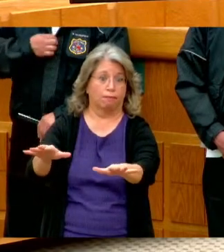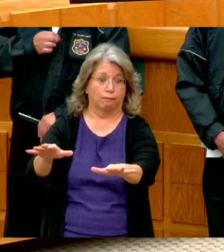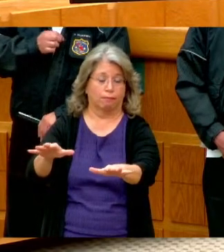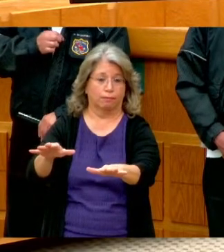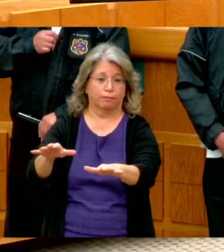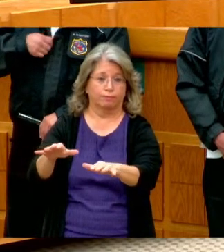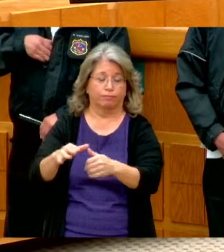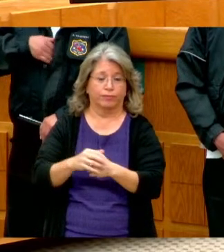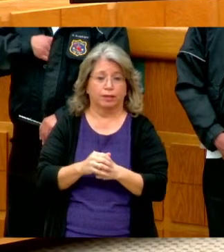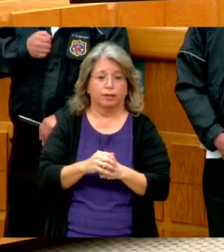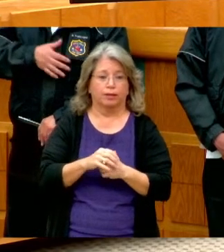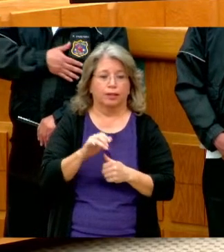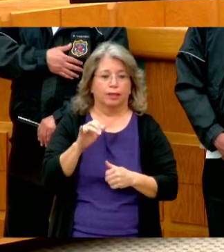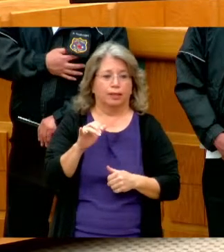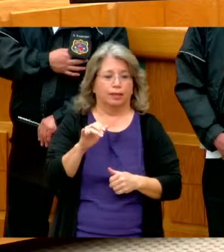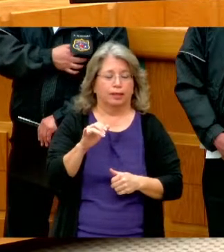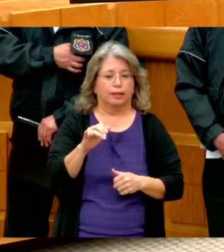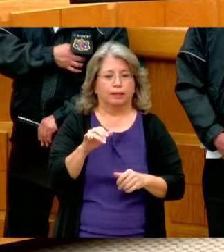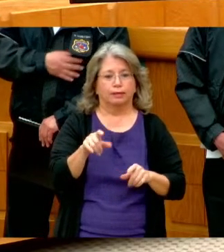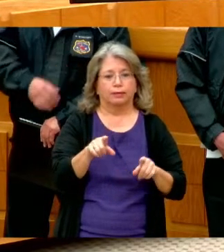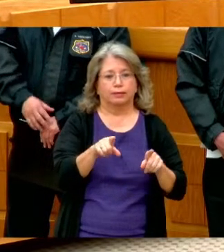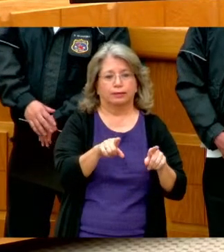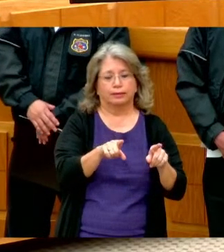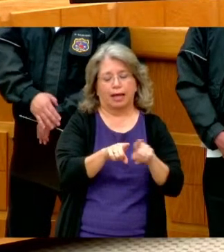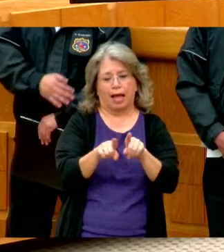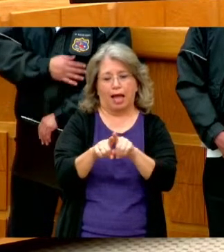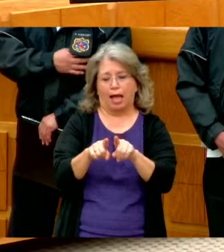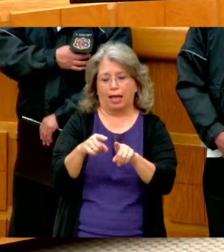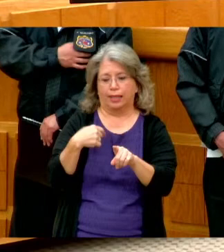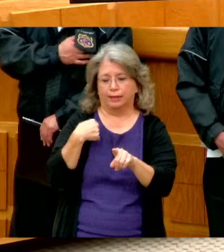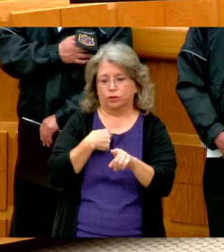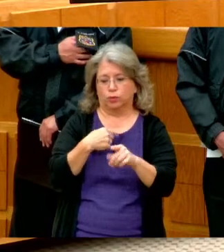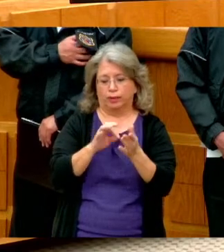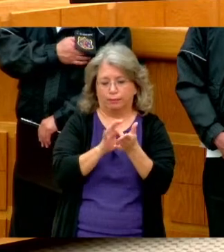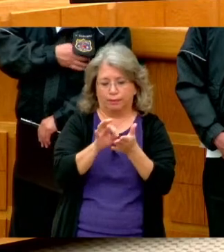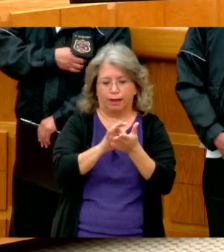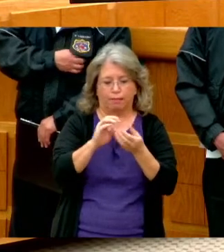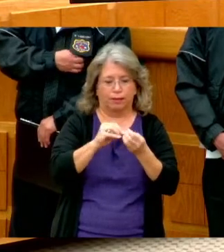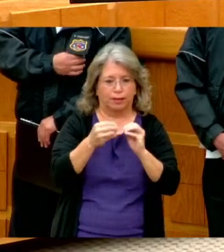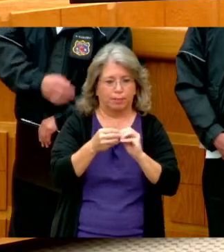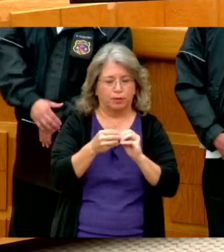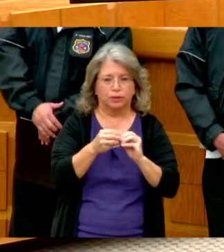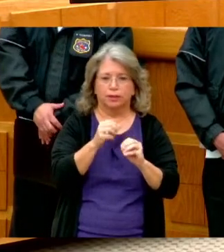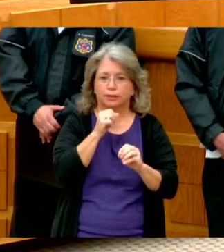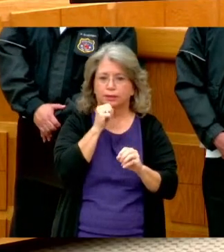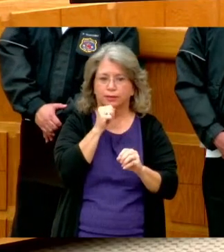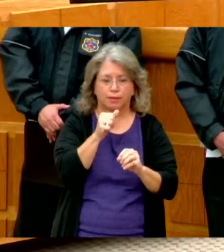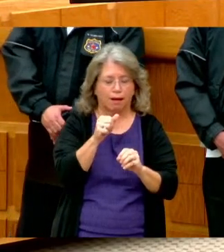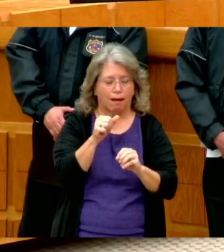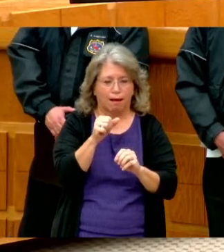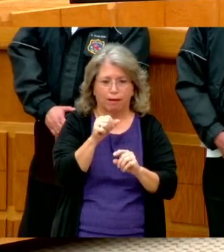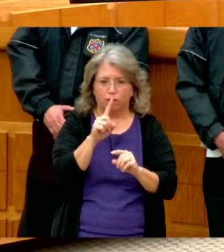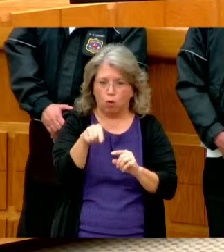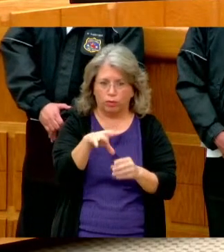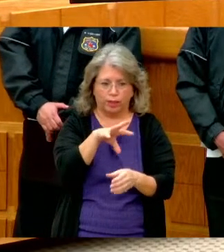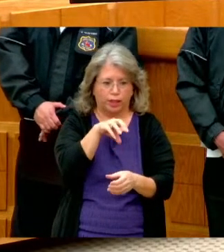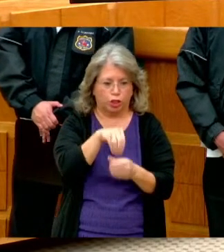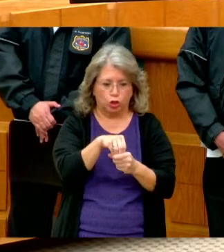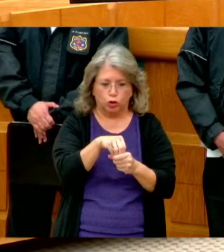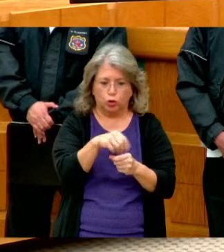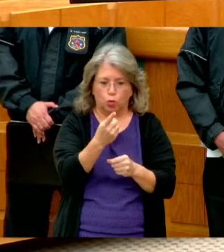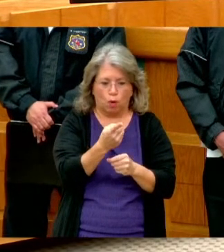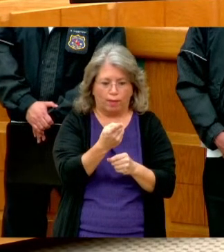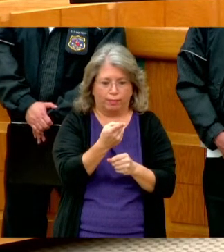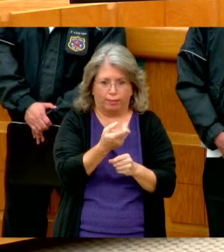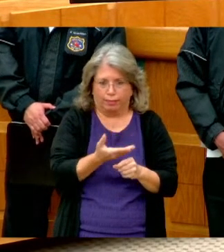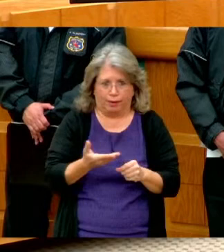the metric has been calculated, which includes and is not limited to one metric. It's a different set